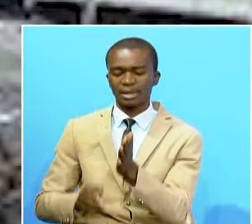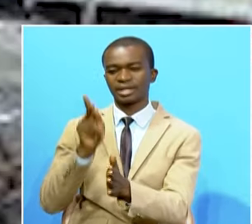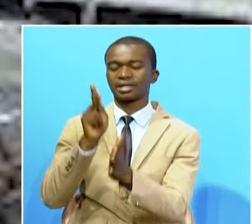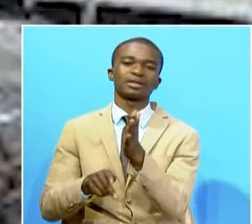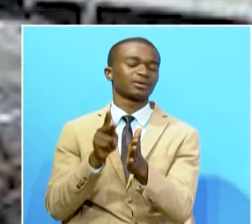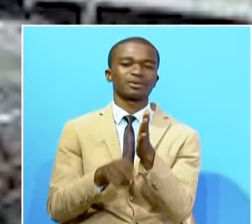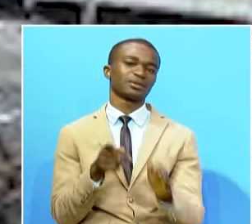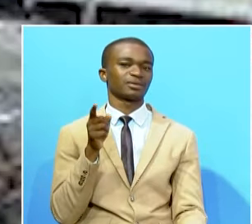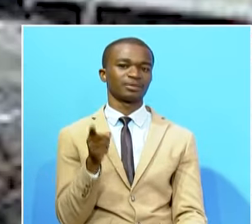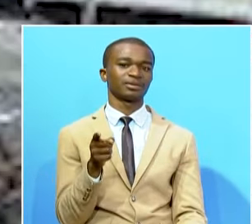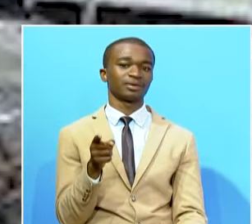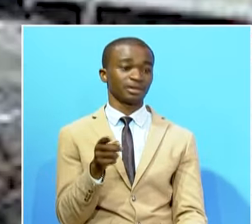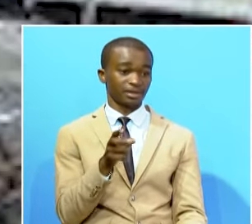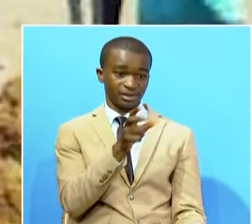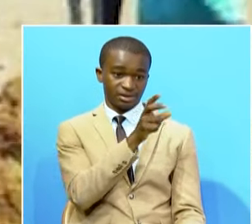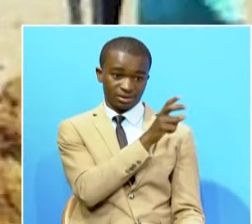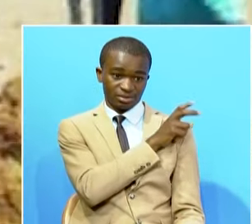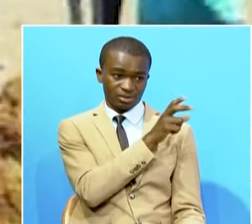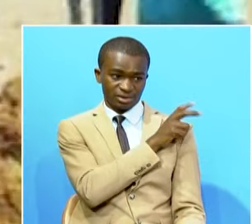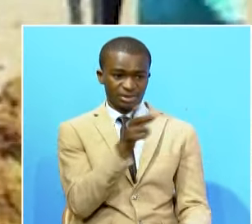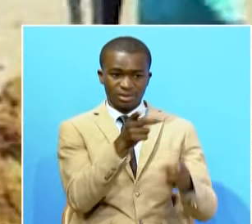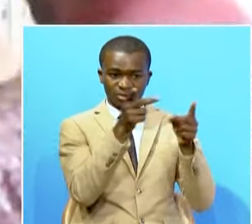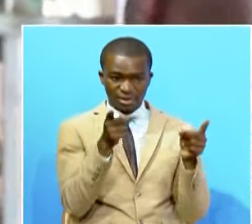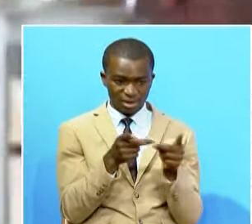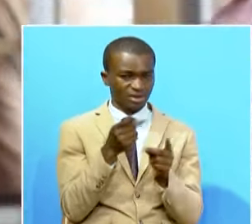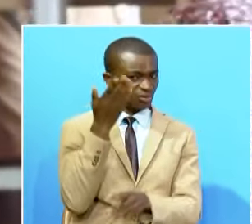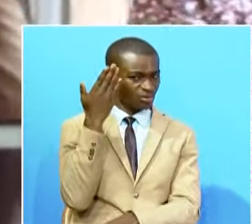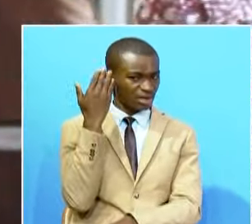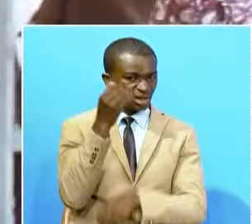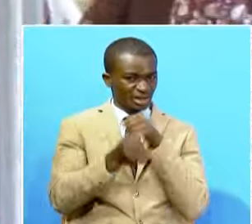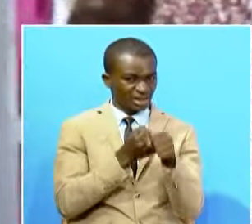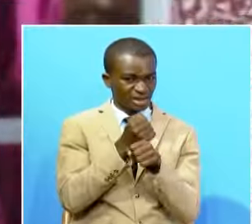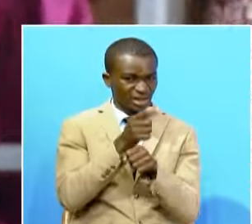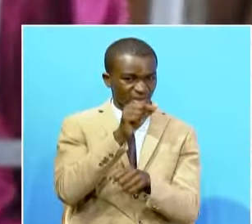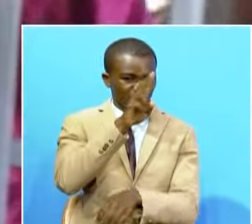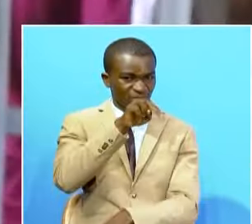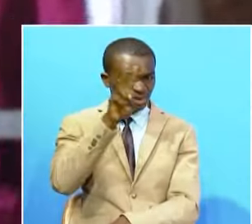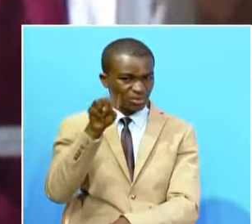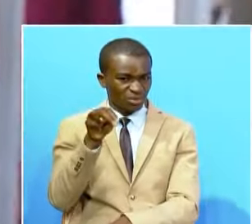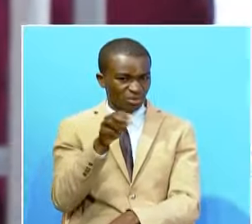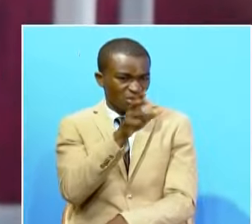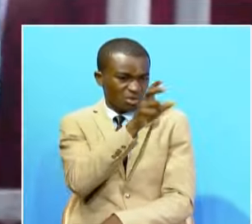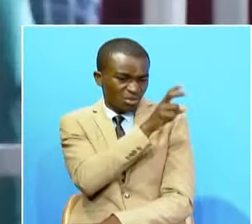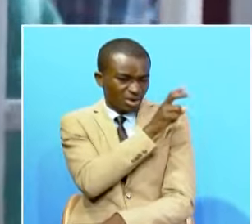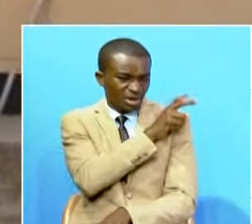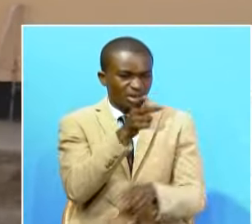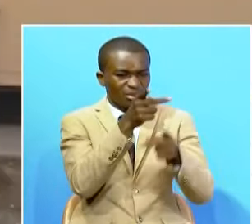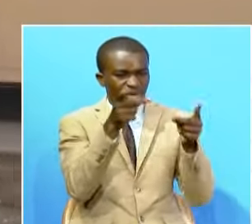the original police post in Chikuni was destroyed during riots, leaving the community vulnerable to more criminal